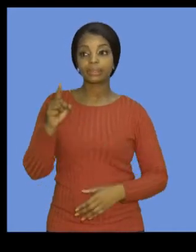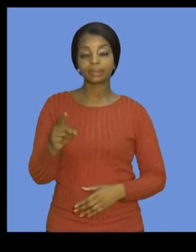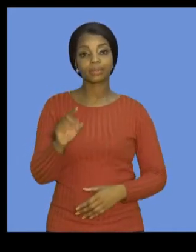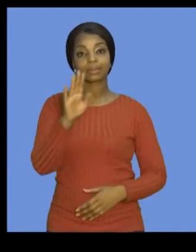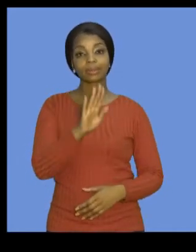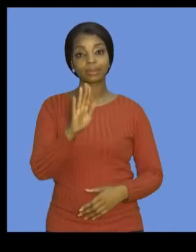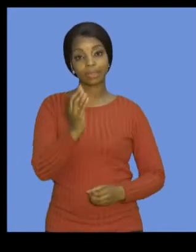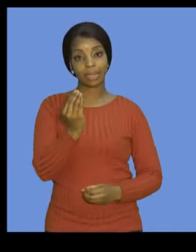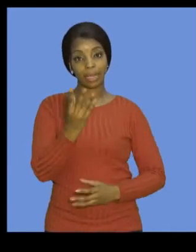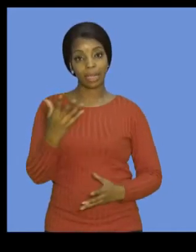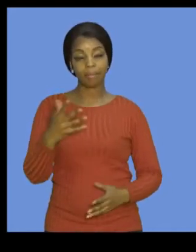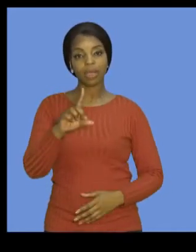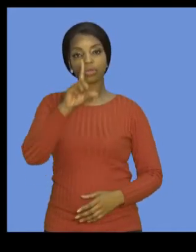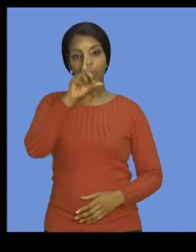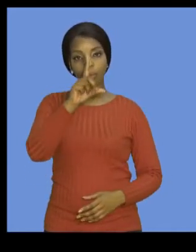to